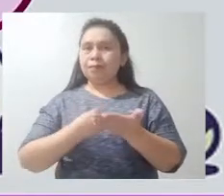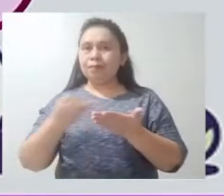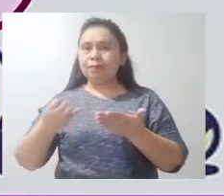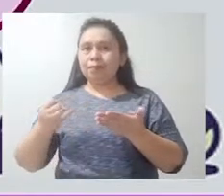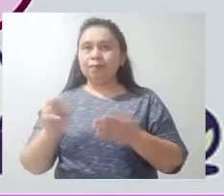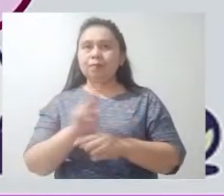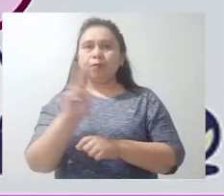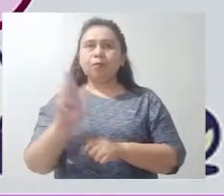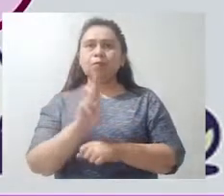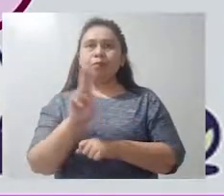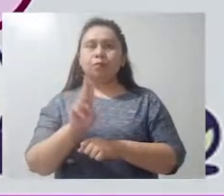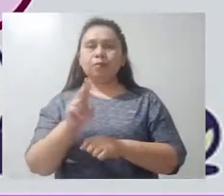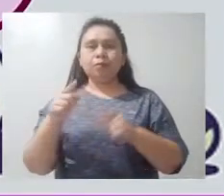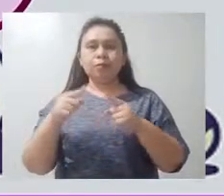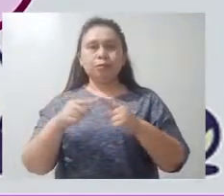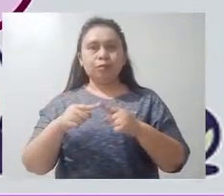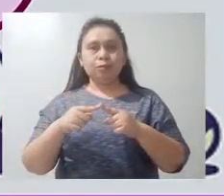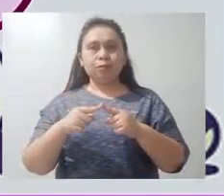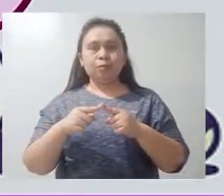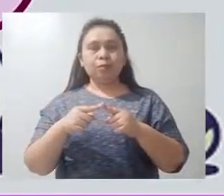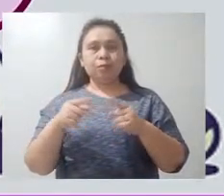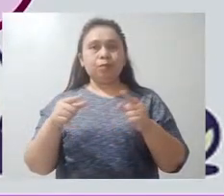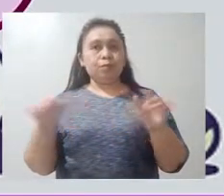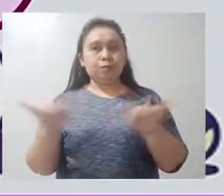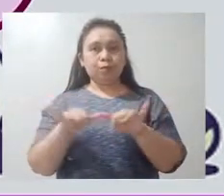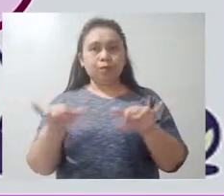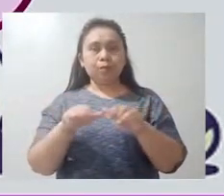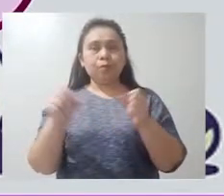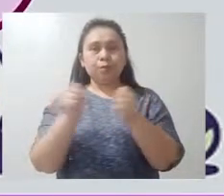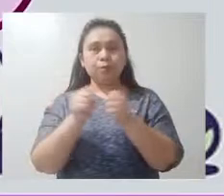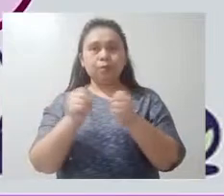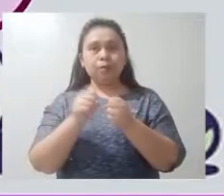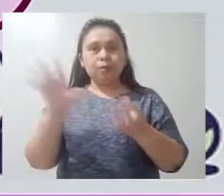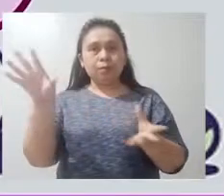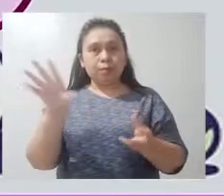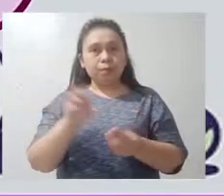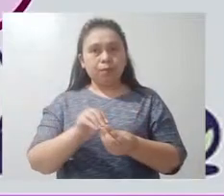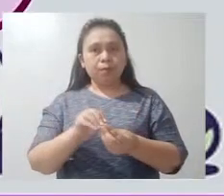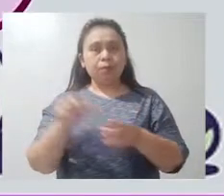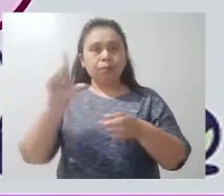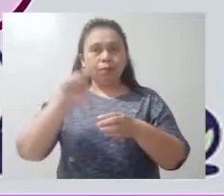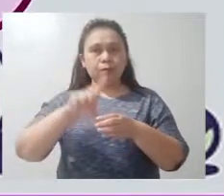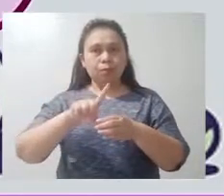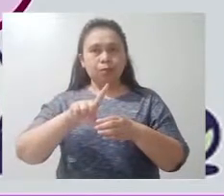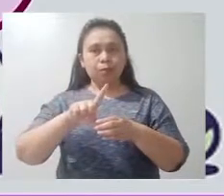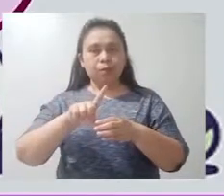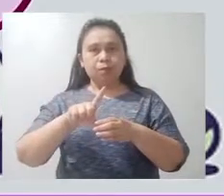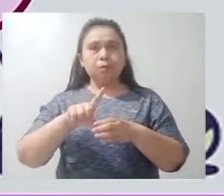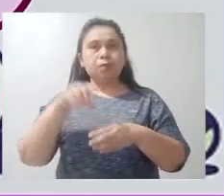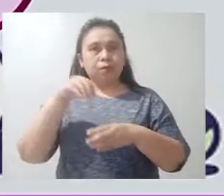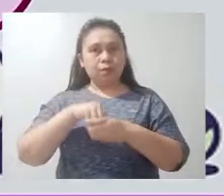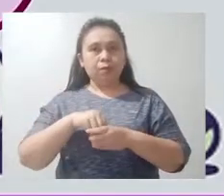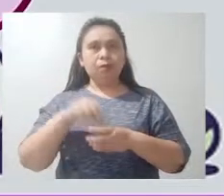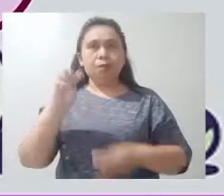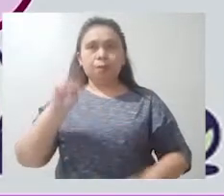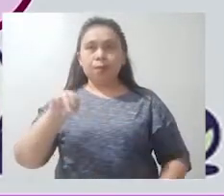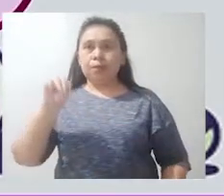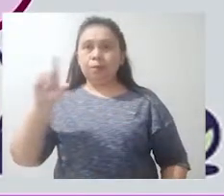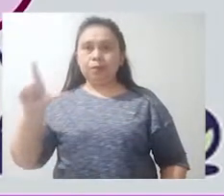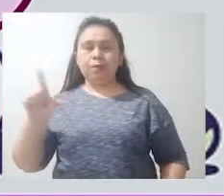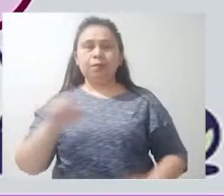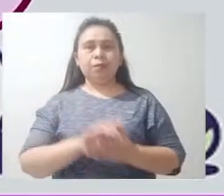instrument used to measure small amounts of liquids which usually come in